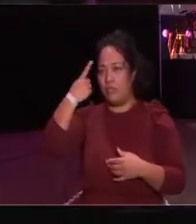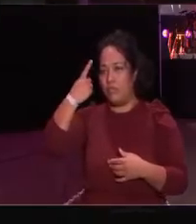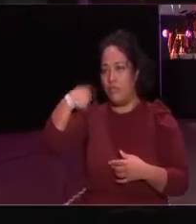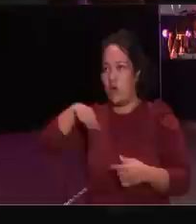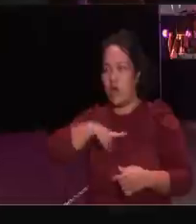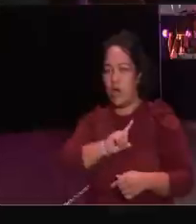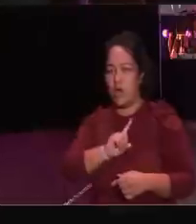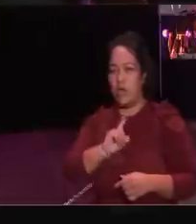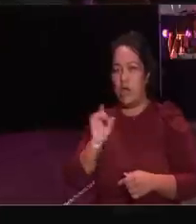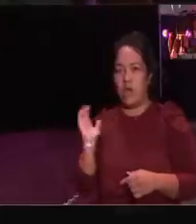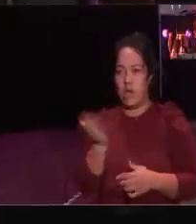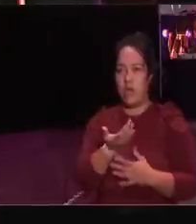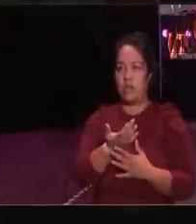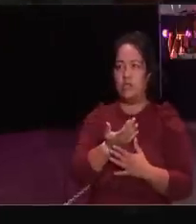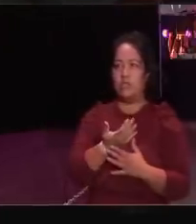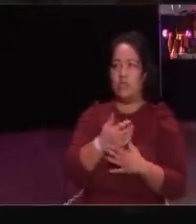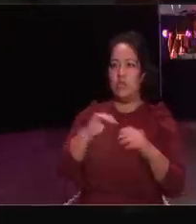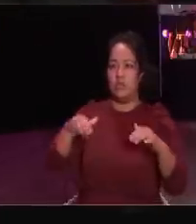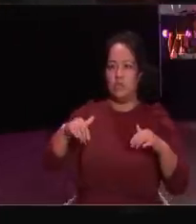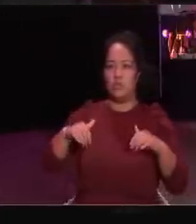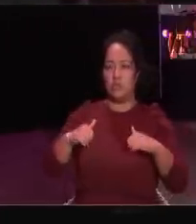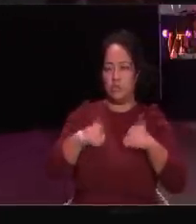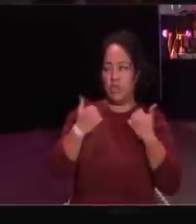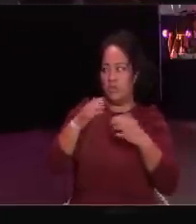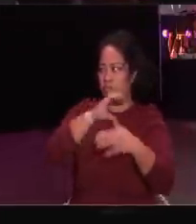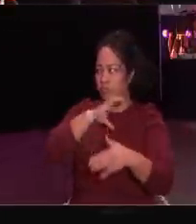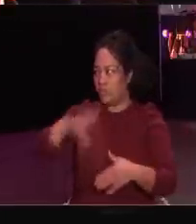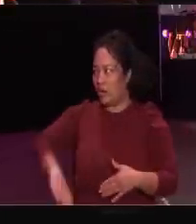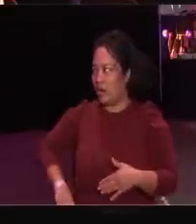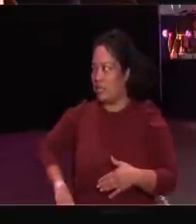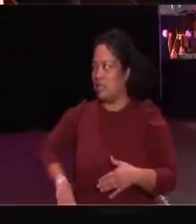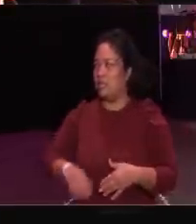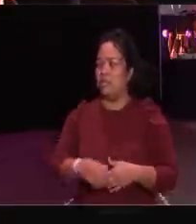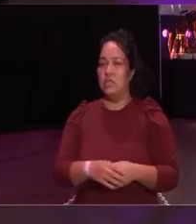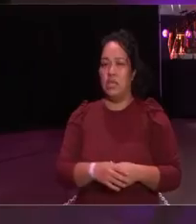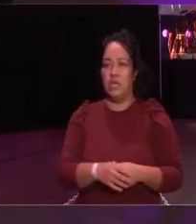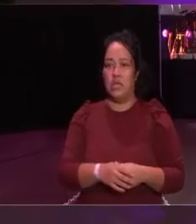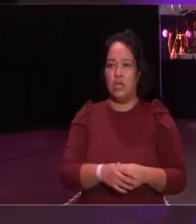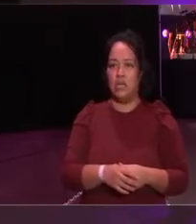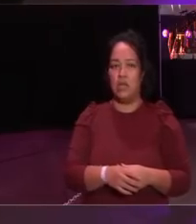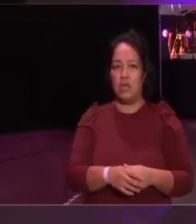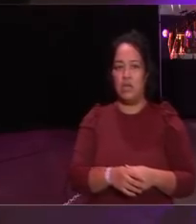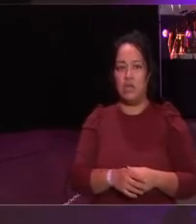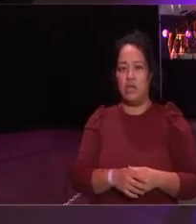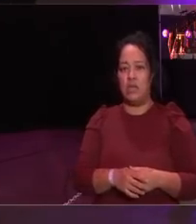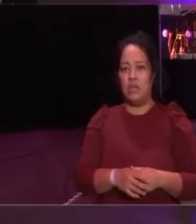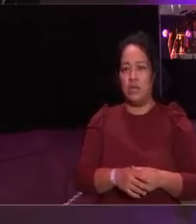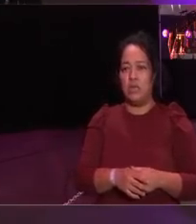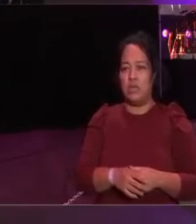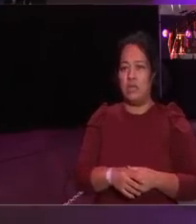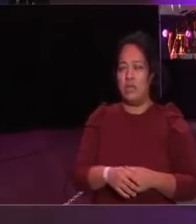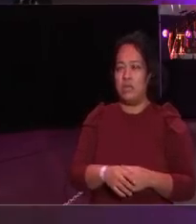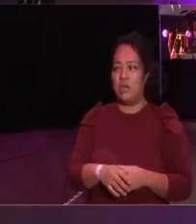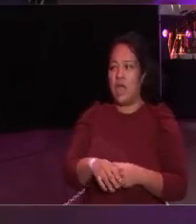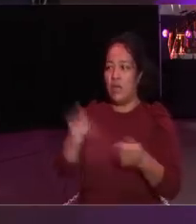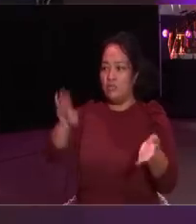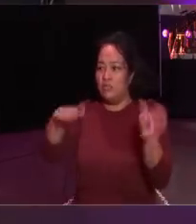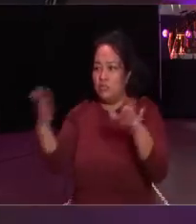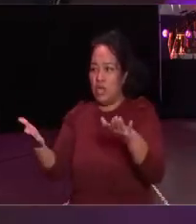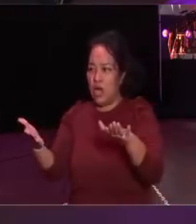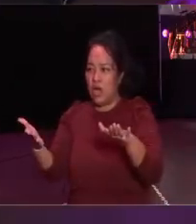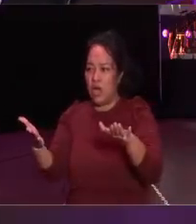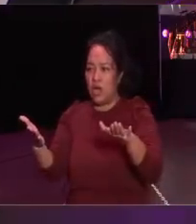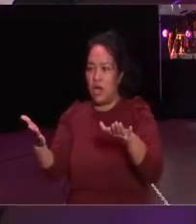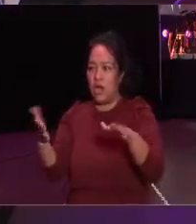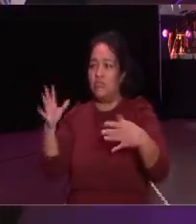el vivir es Cristo. Is Christ. Y el morir es ganancia. And to die